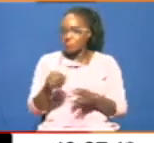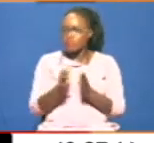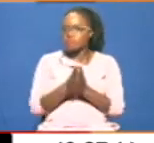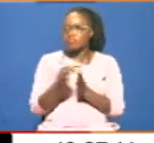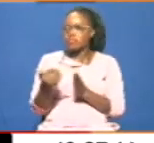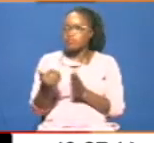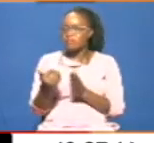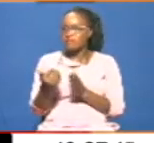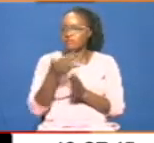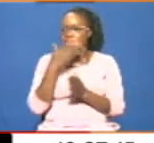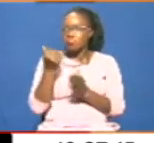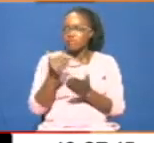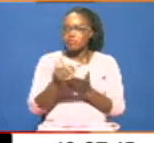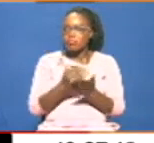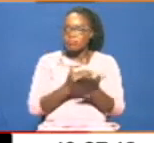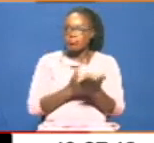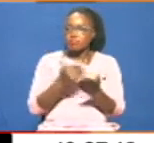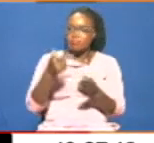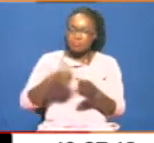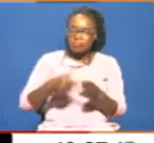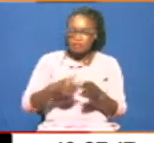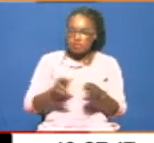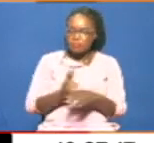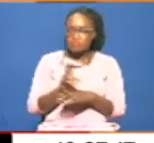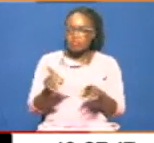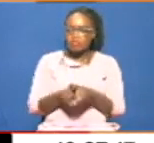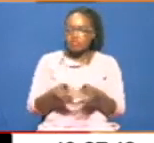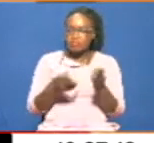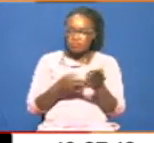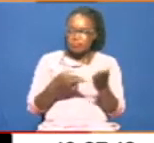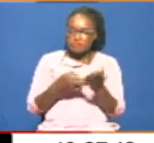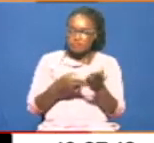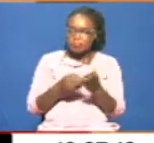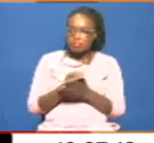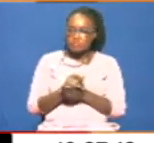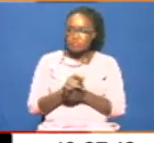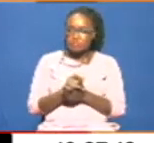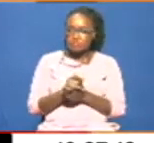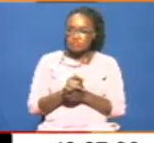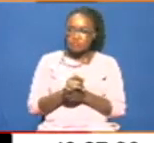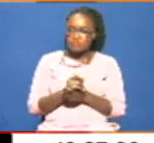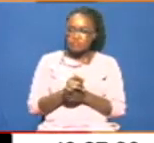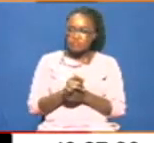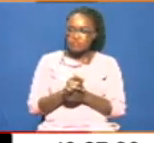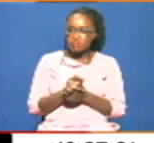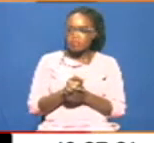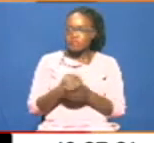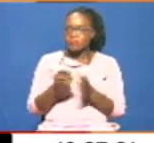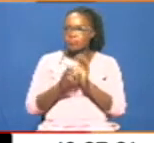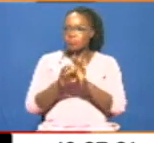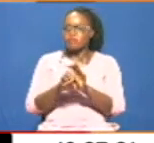much better and improved fuels that will use the same technologies, yeah? Mm-hmm. For example, briquettes